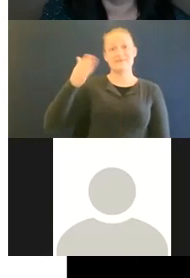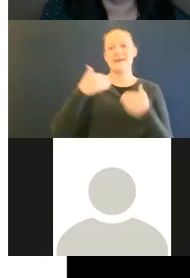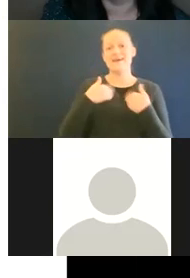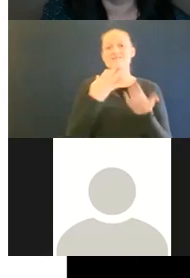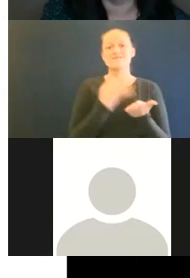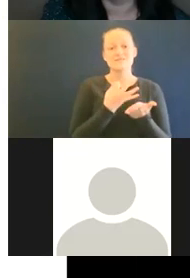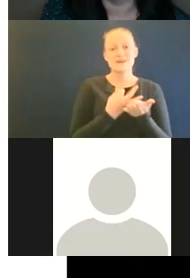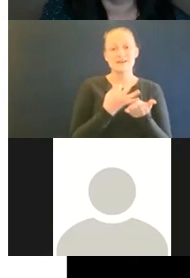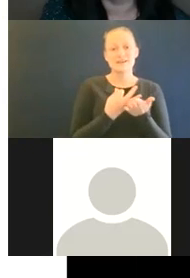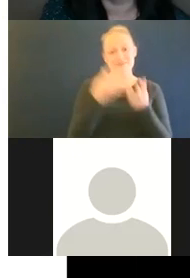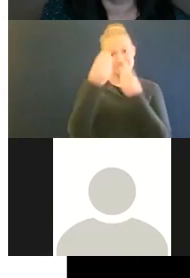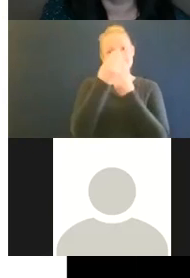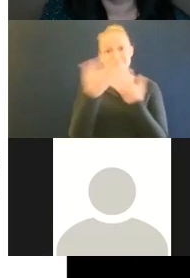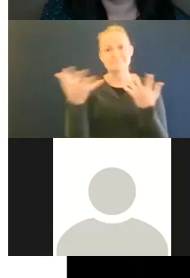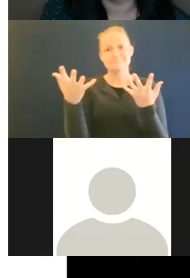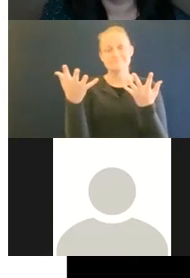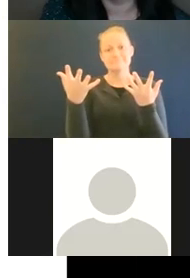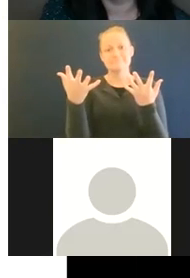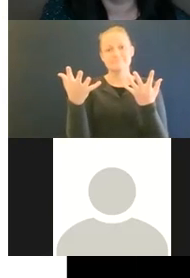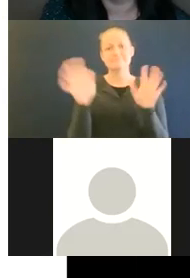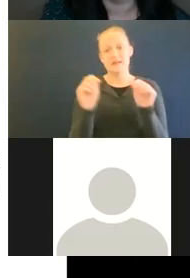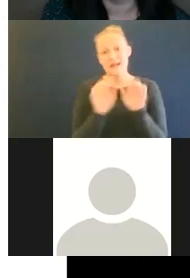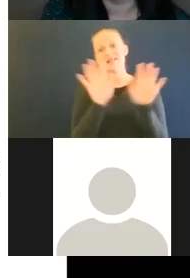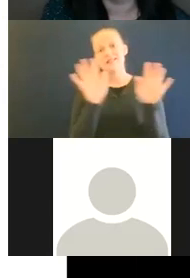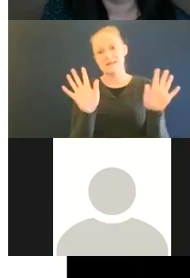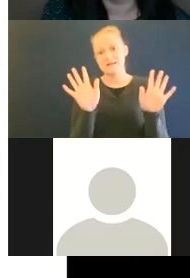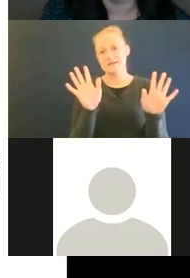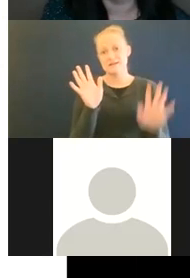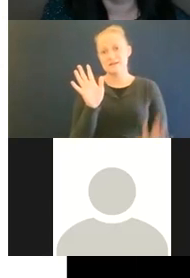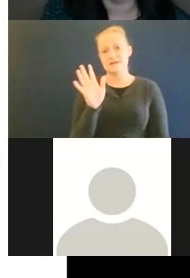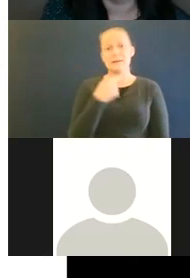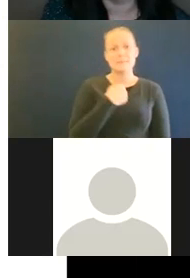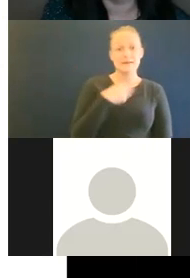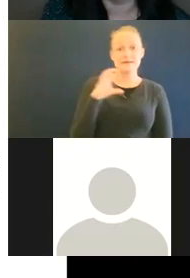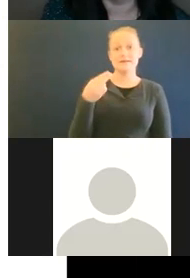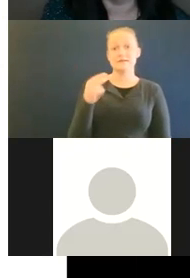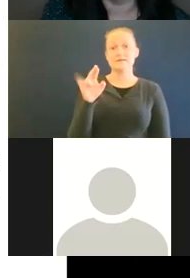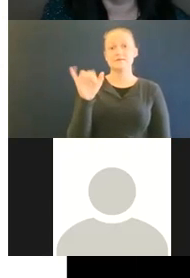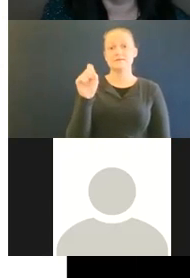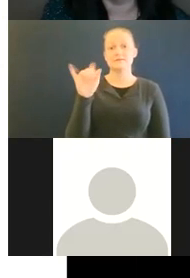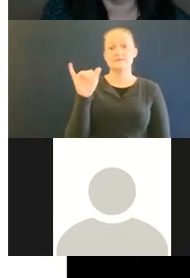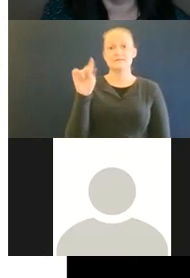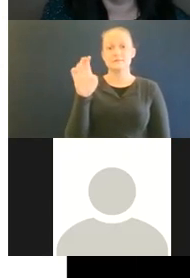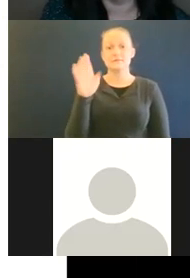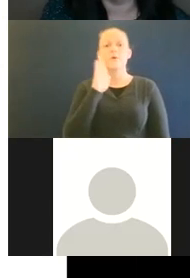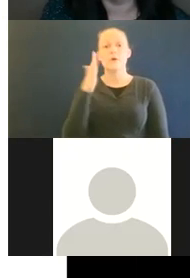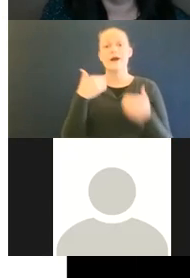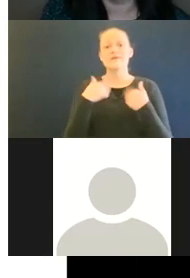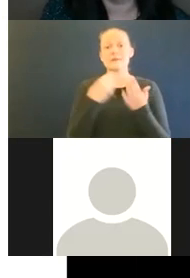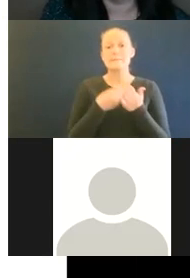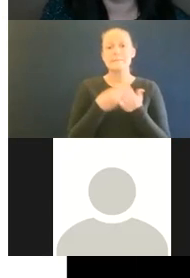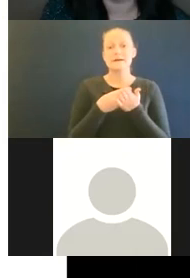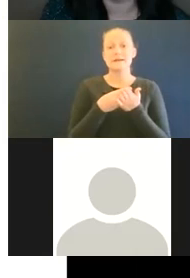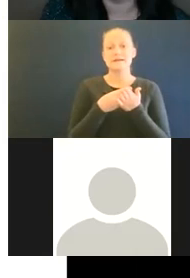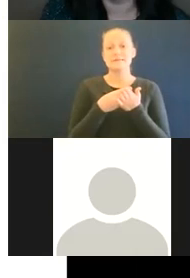disclosures. Obviously, Christine and I both received a salary from Wake County Public Schools. I am a member of the